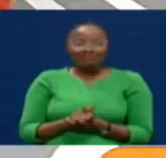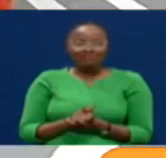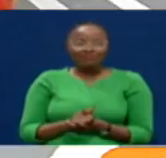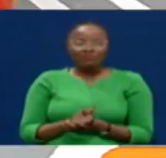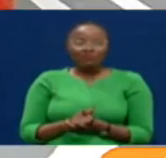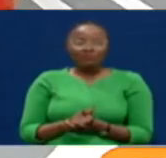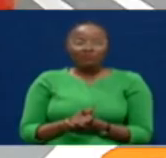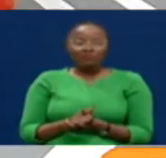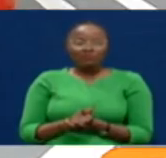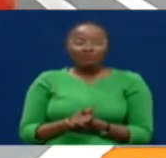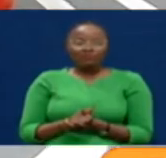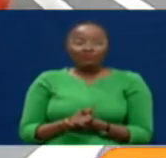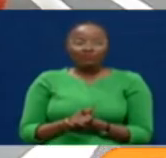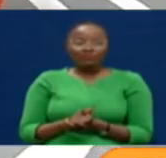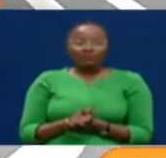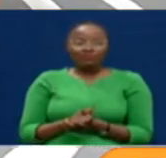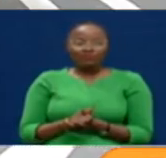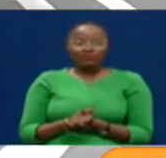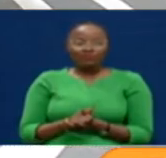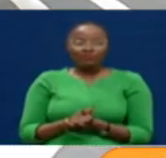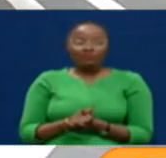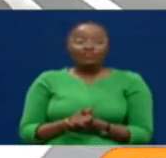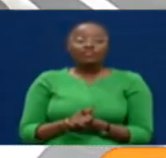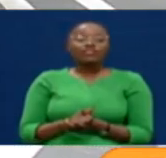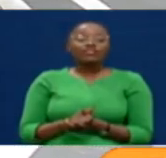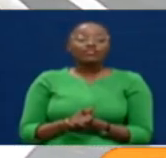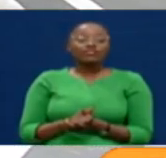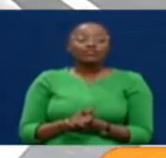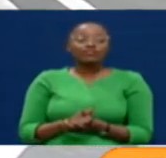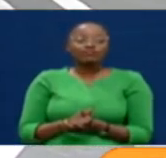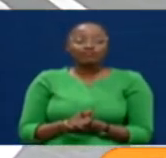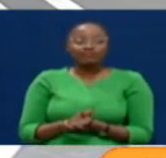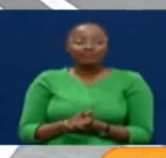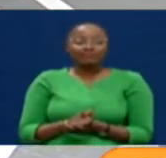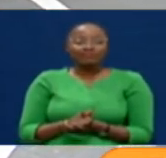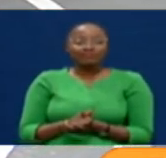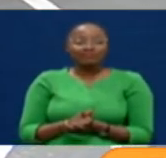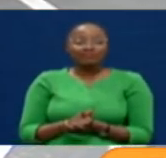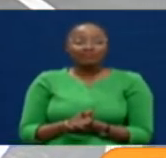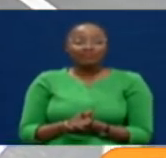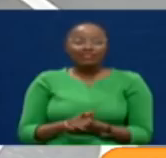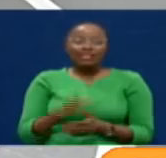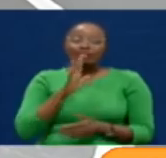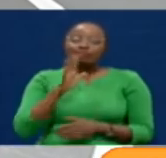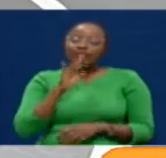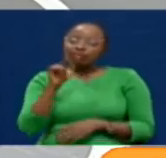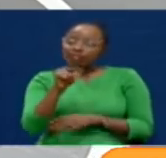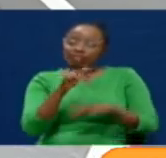ni omedetou gozaimasu. Wow. Arigato. Arigato. It sounds like Kikuyu.